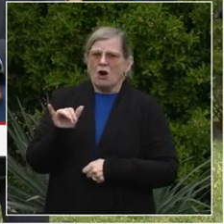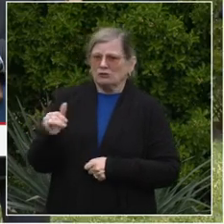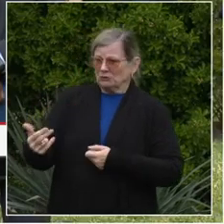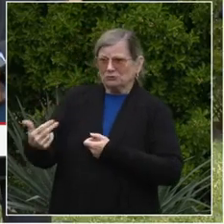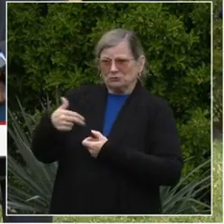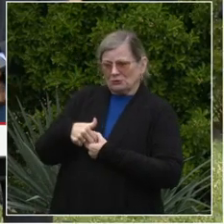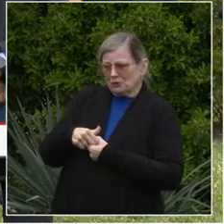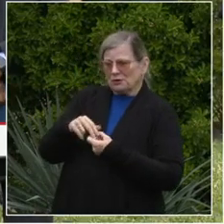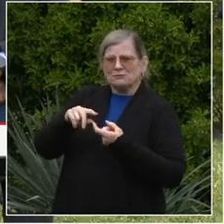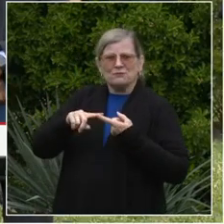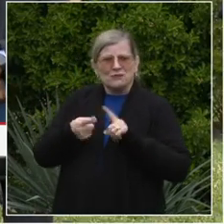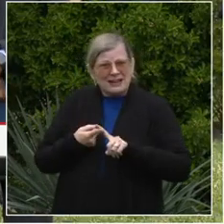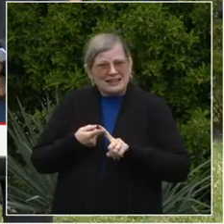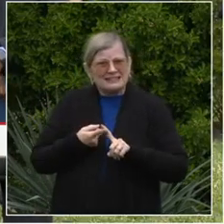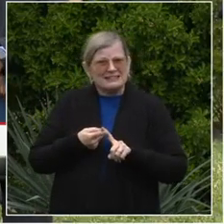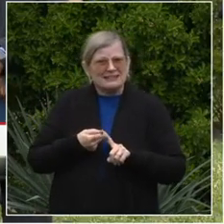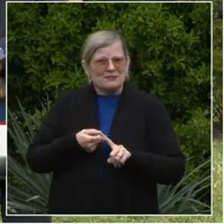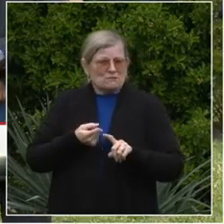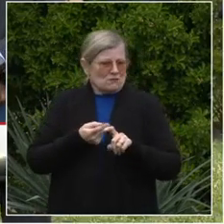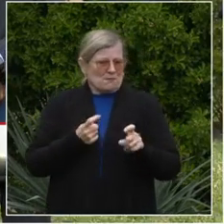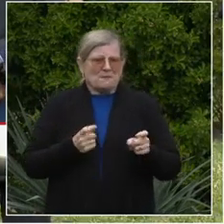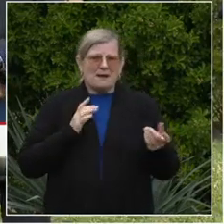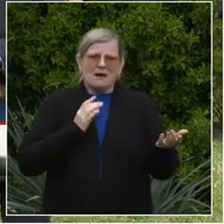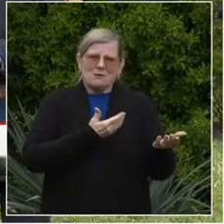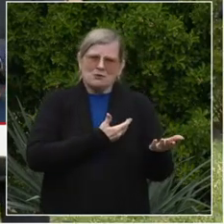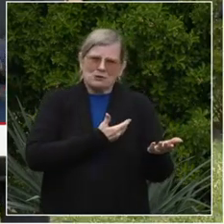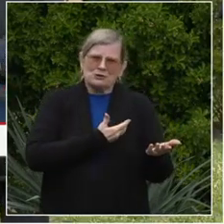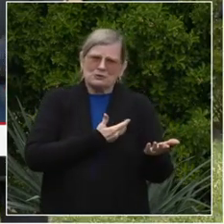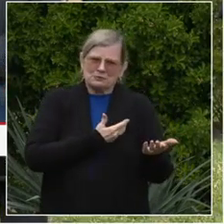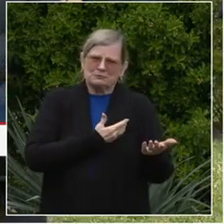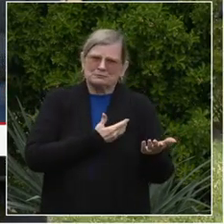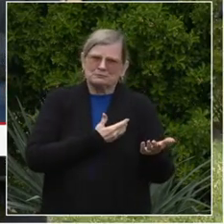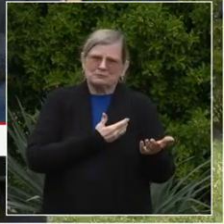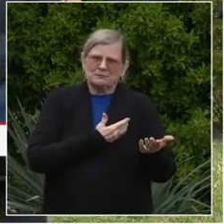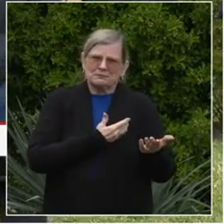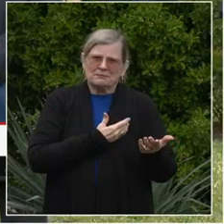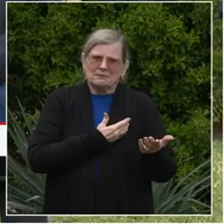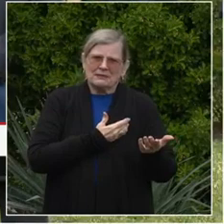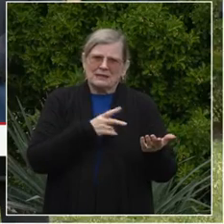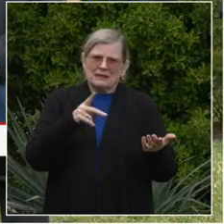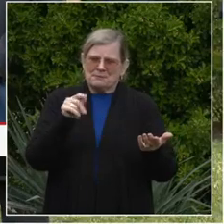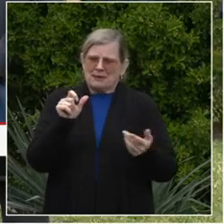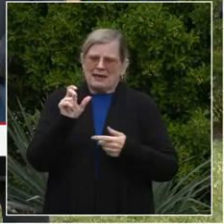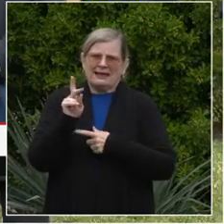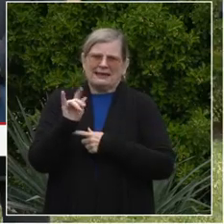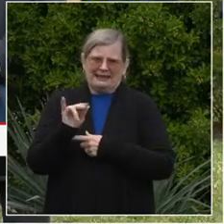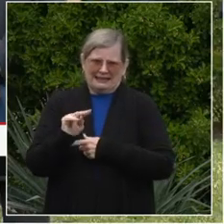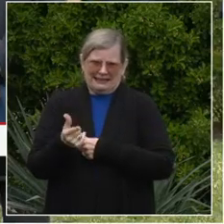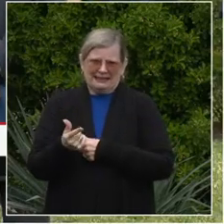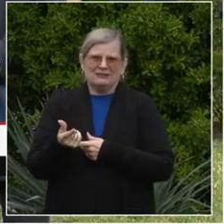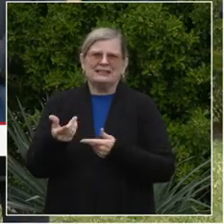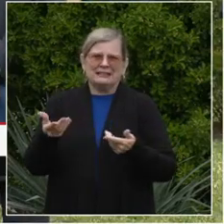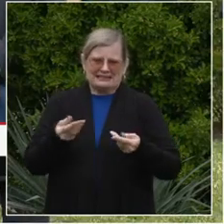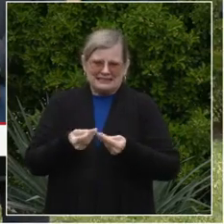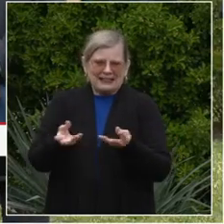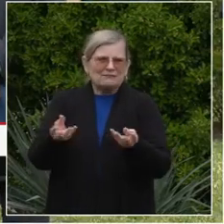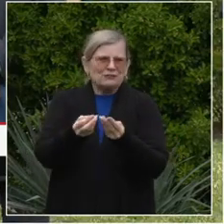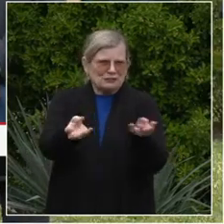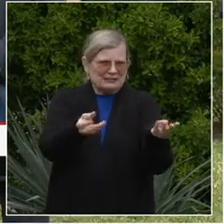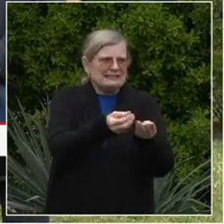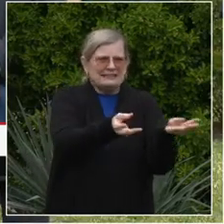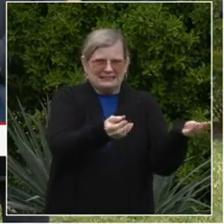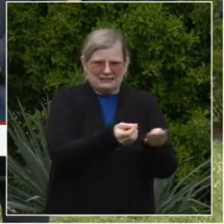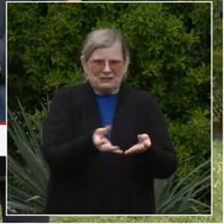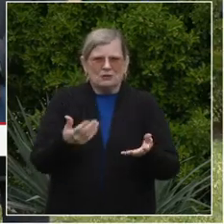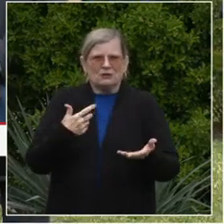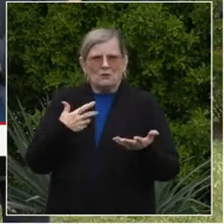friends from our package delivery system. And as we approach the holidays,